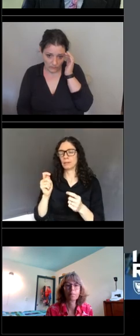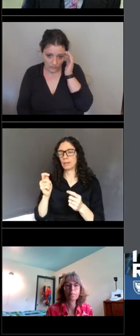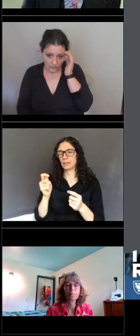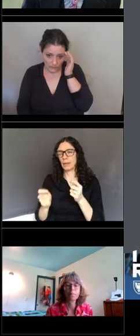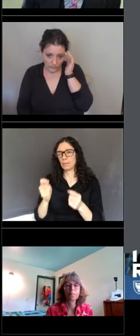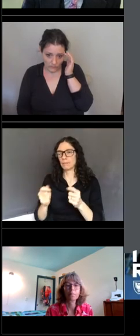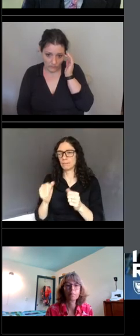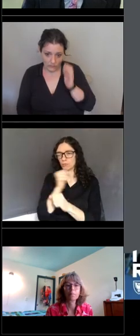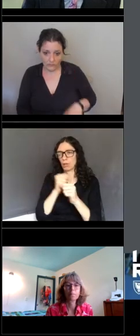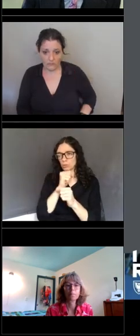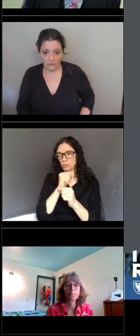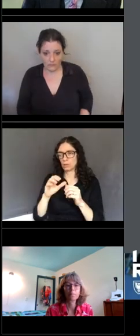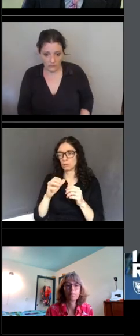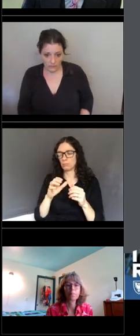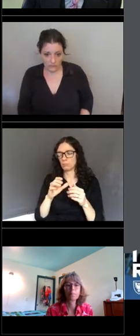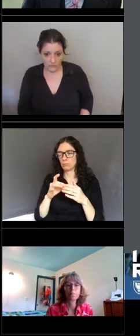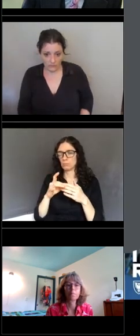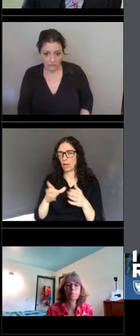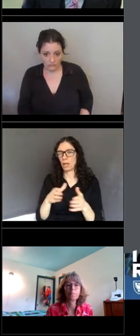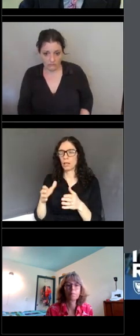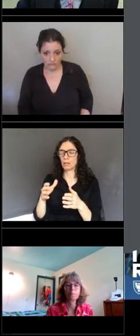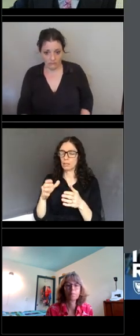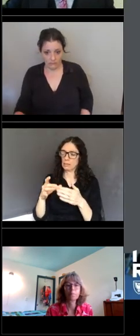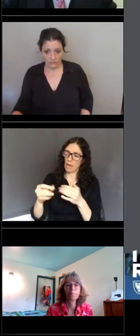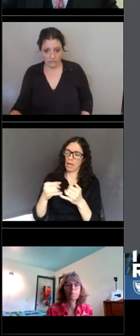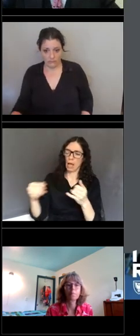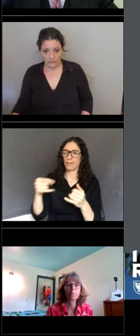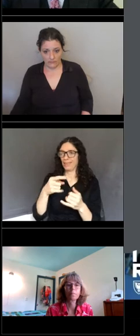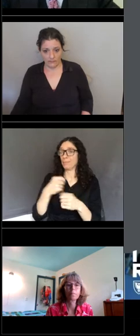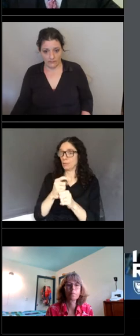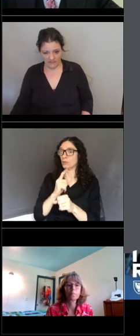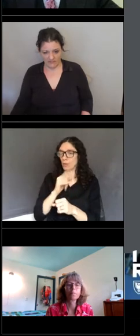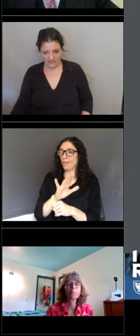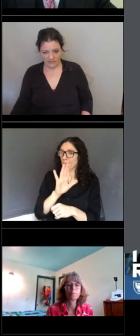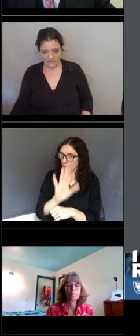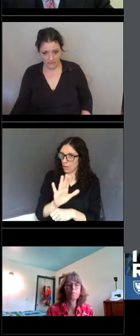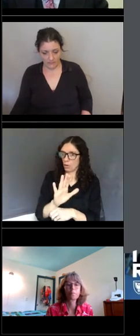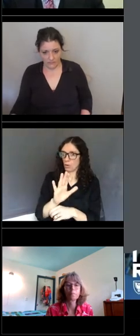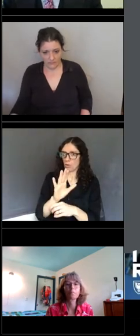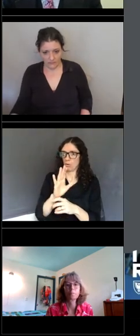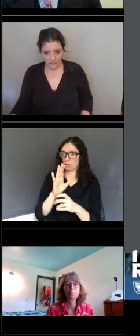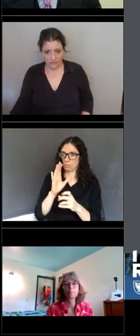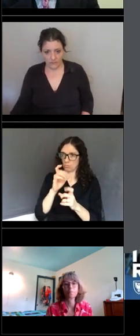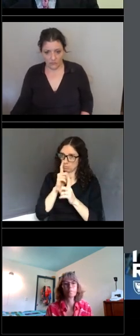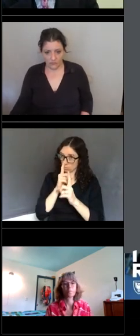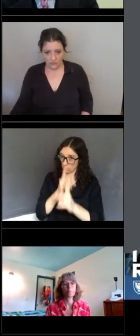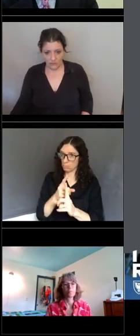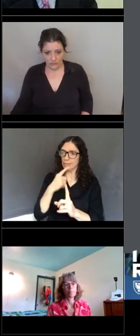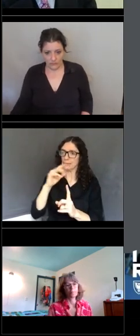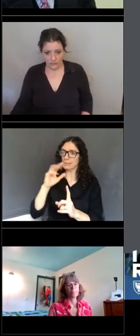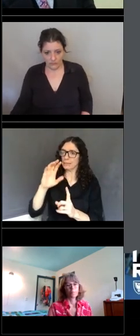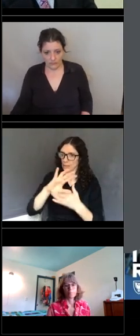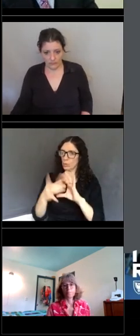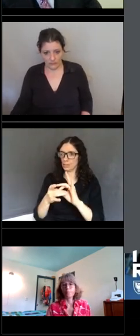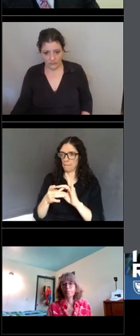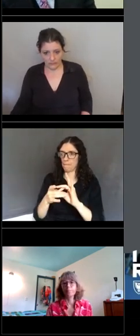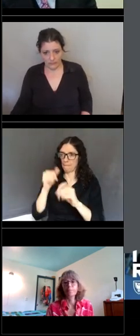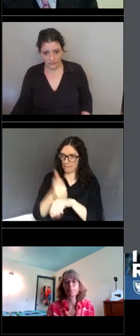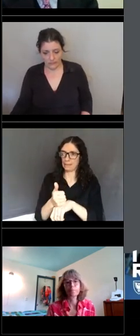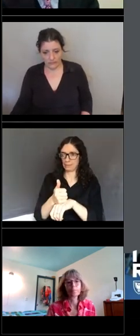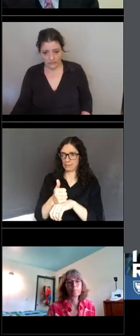that their management paradigm would be one of an ecosystem adaptive structure so that they can not just be looking